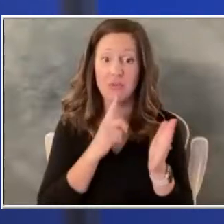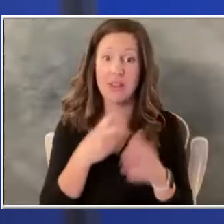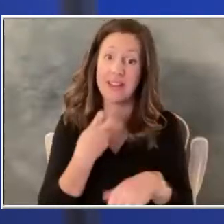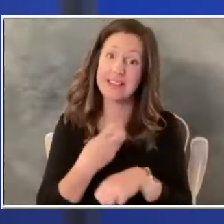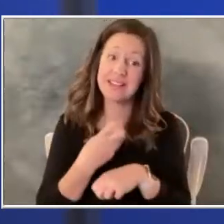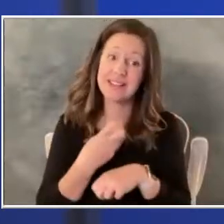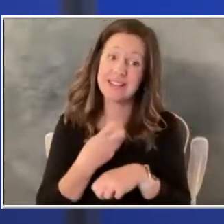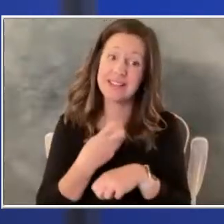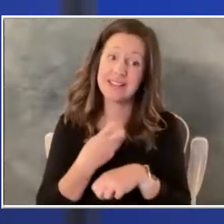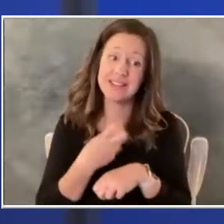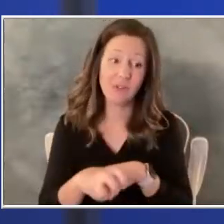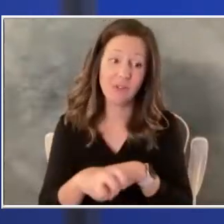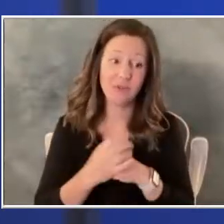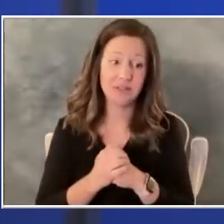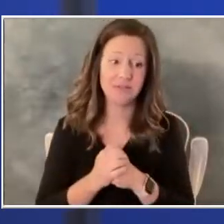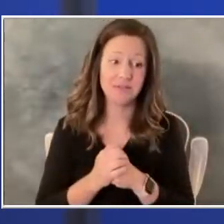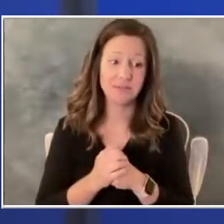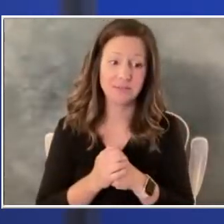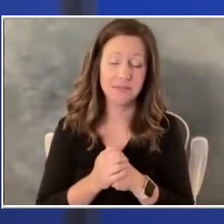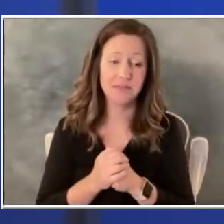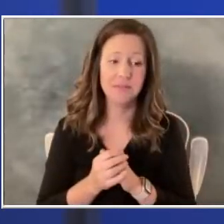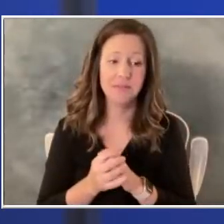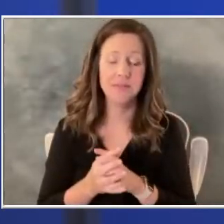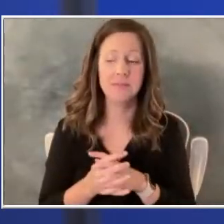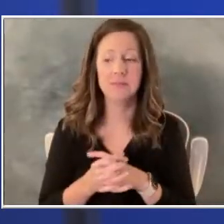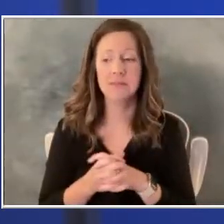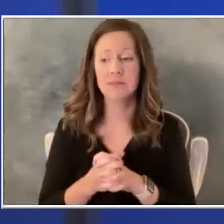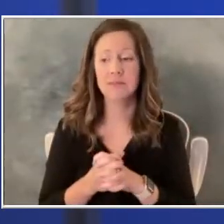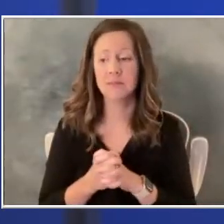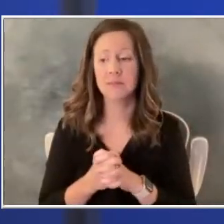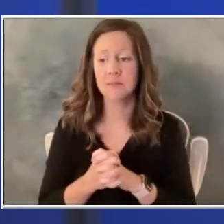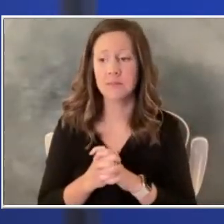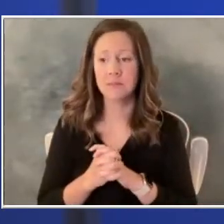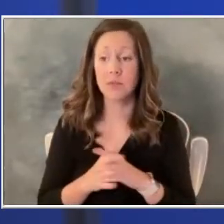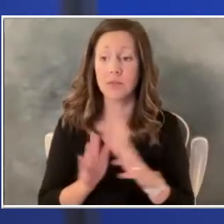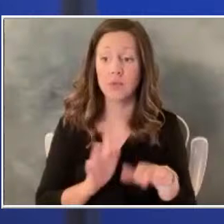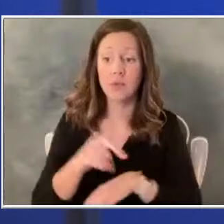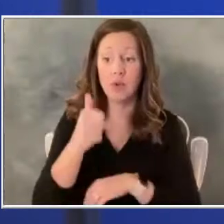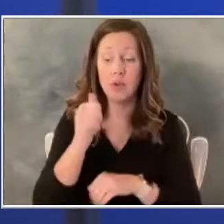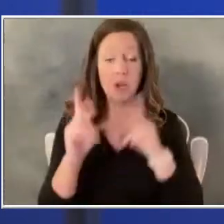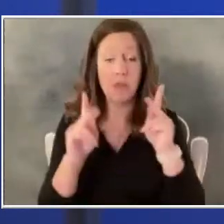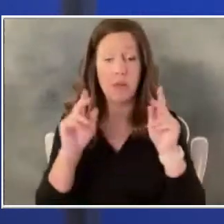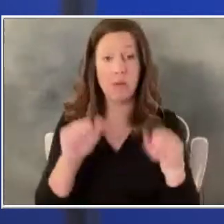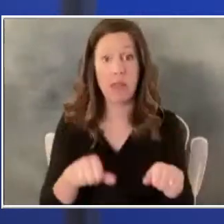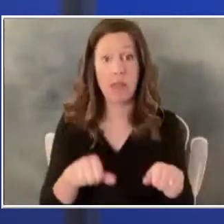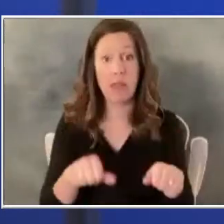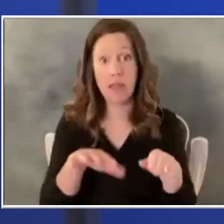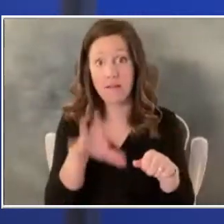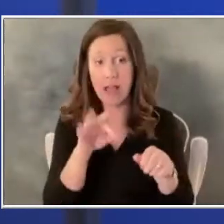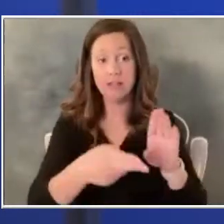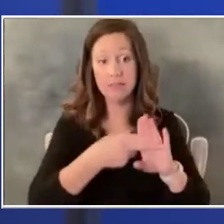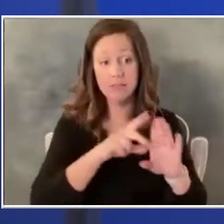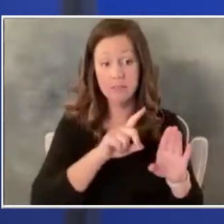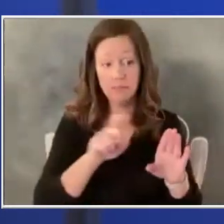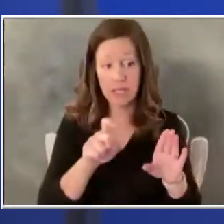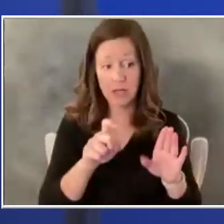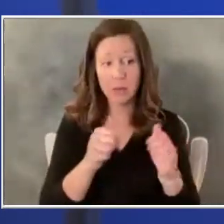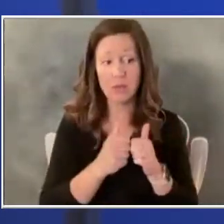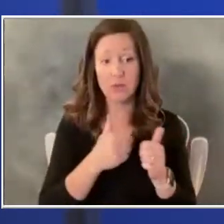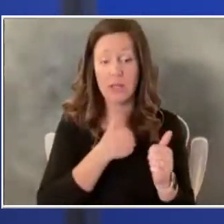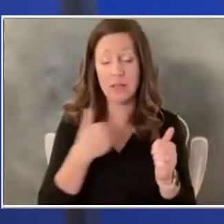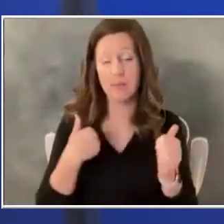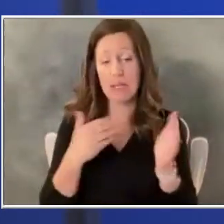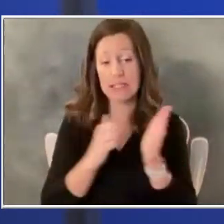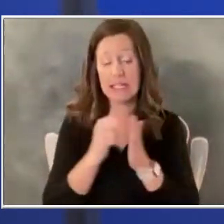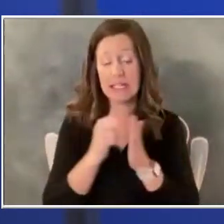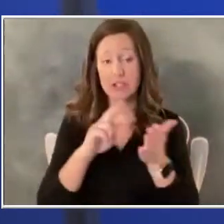oftentimes. So the earlier people are diagnosed with breast cancer, the less likely they are to die of